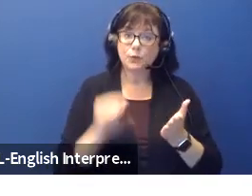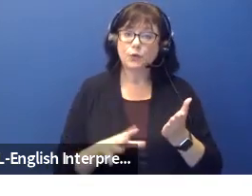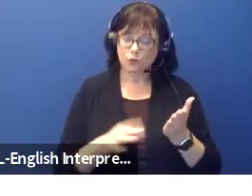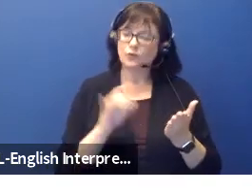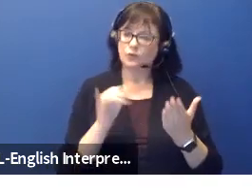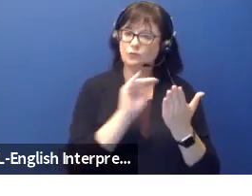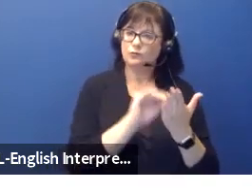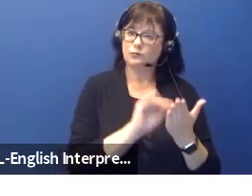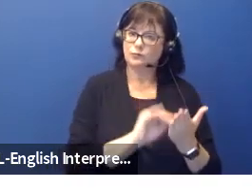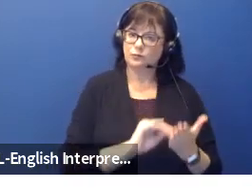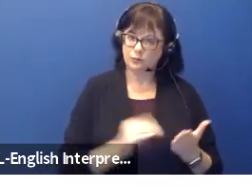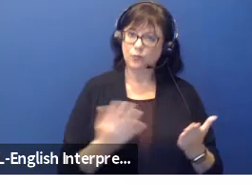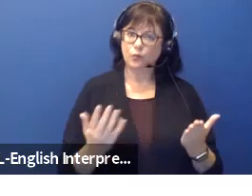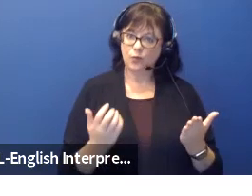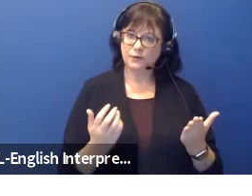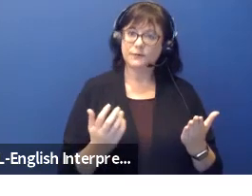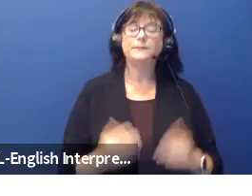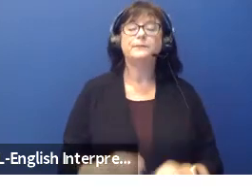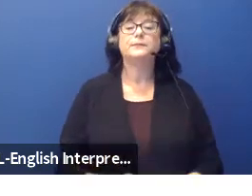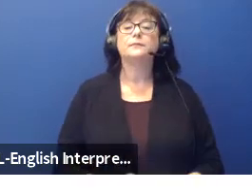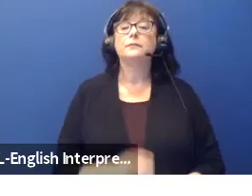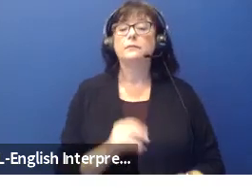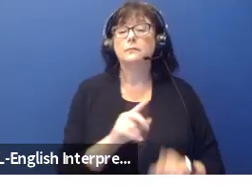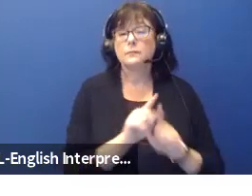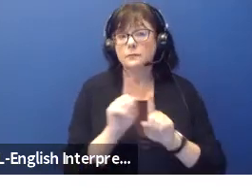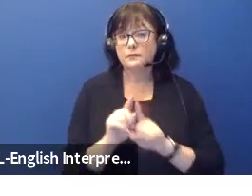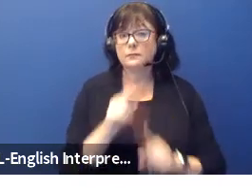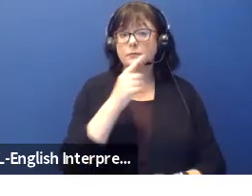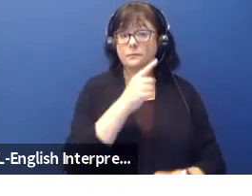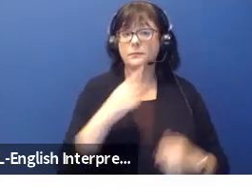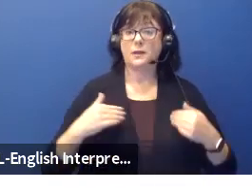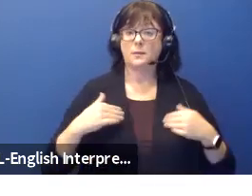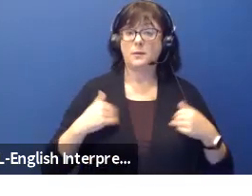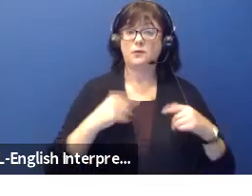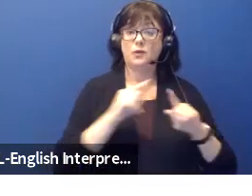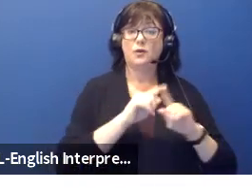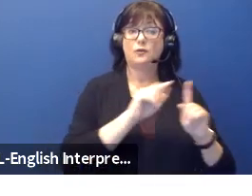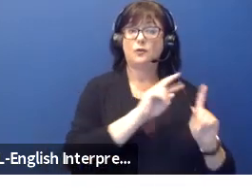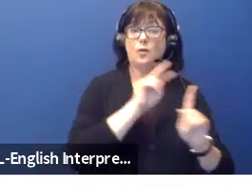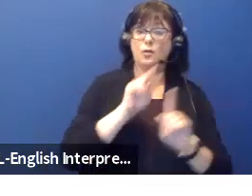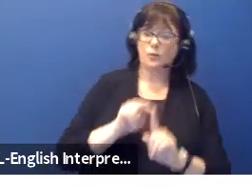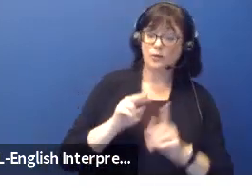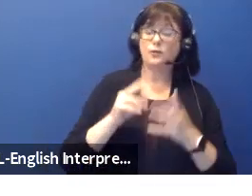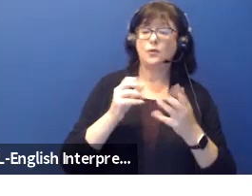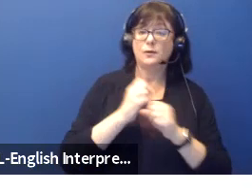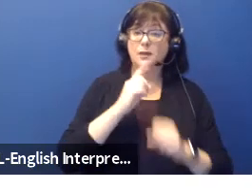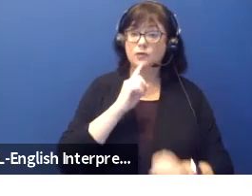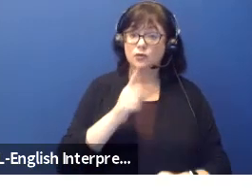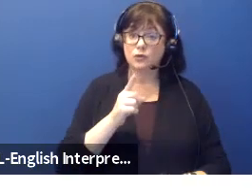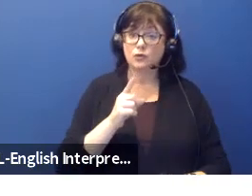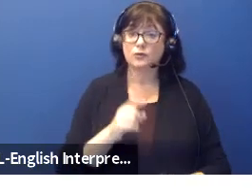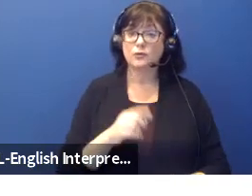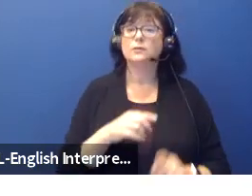that, in the way that the ministry looks at it, is, are we serving the people for whom the program